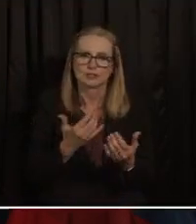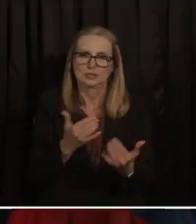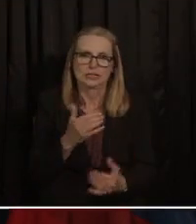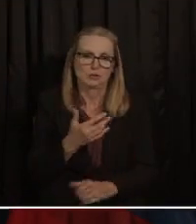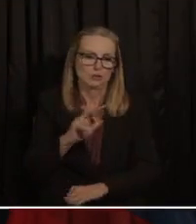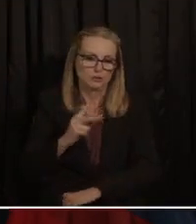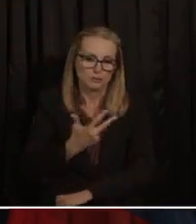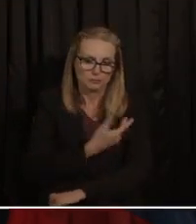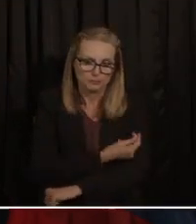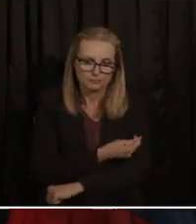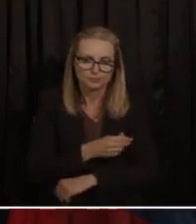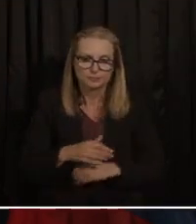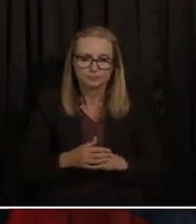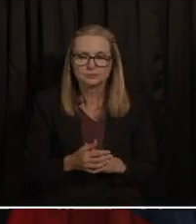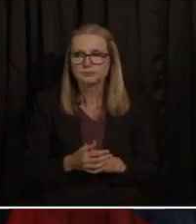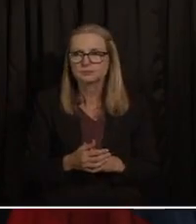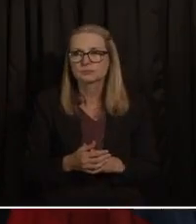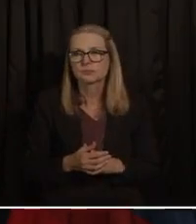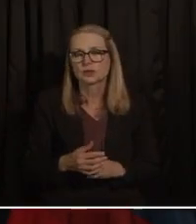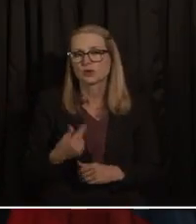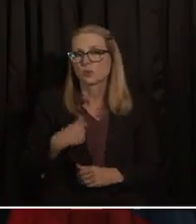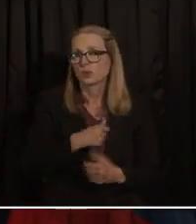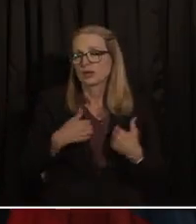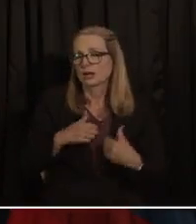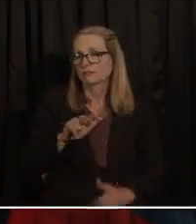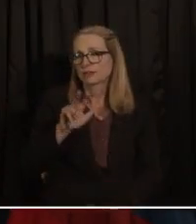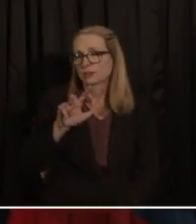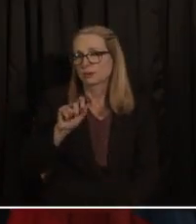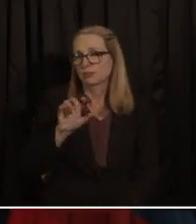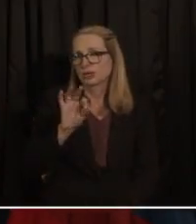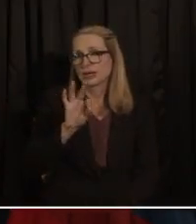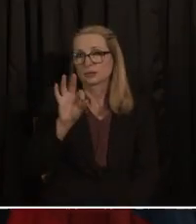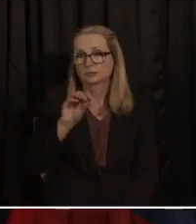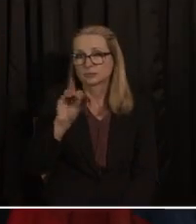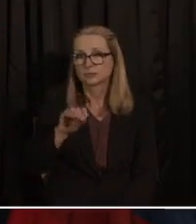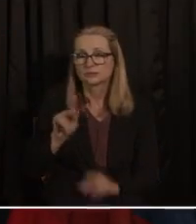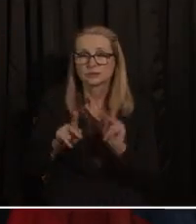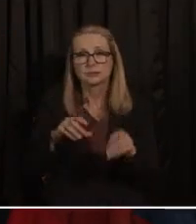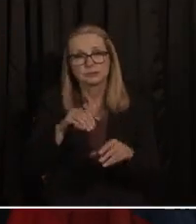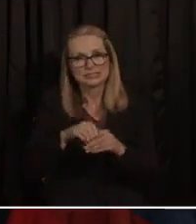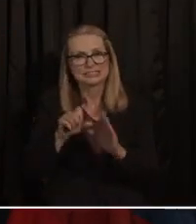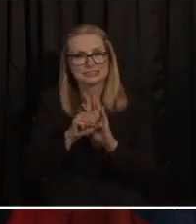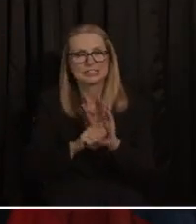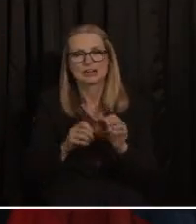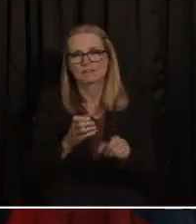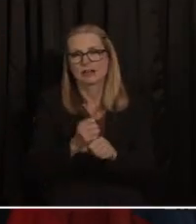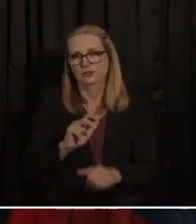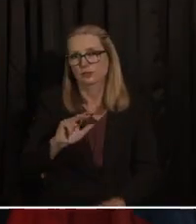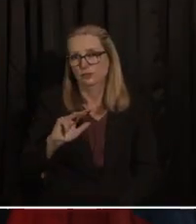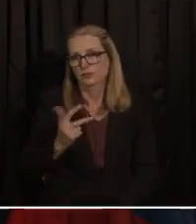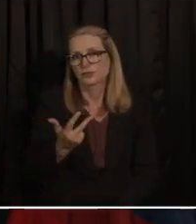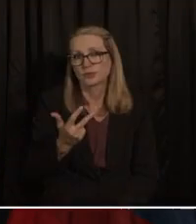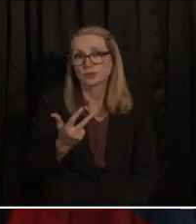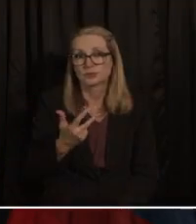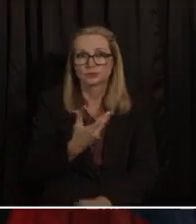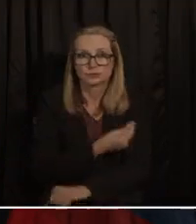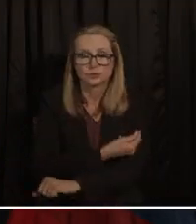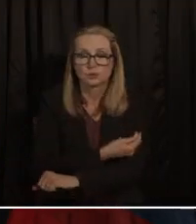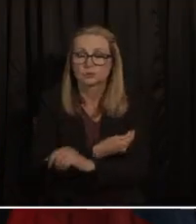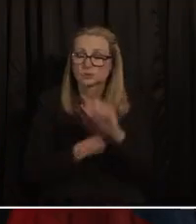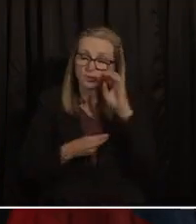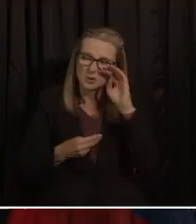are at 3.9% of adults in our state have gotten their third dose or booster dose. So just about 4%. We expect to